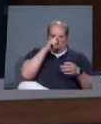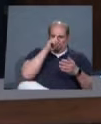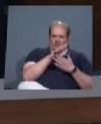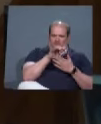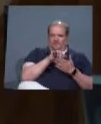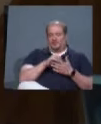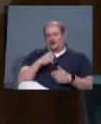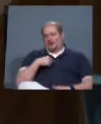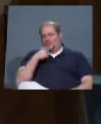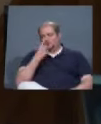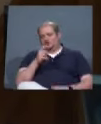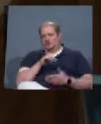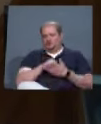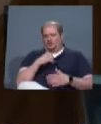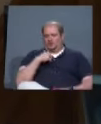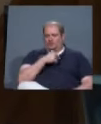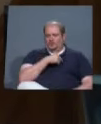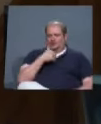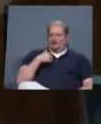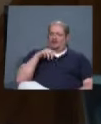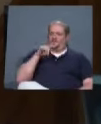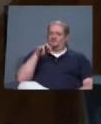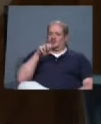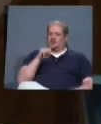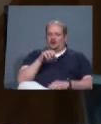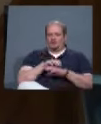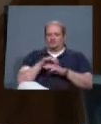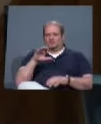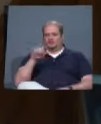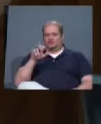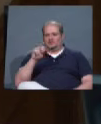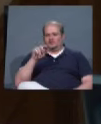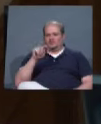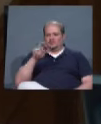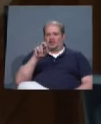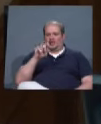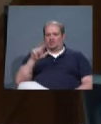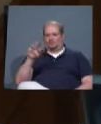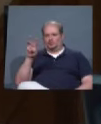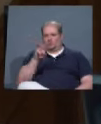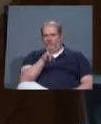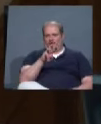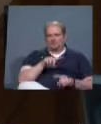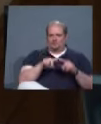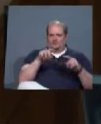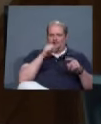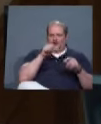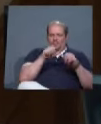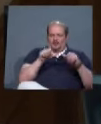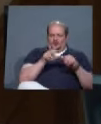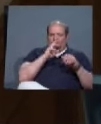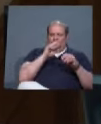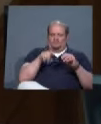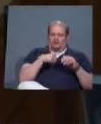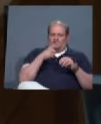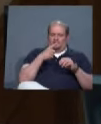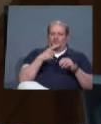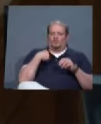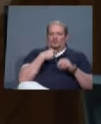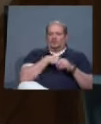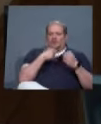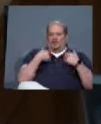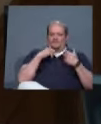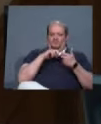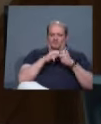Well, I will tell you that we've had tires out Cantrell, which is west, but I don't think it's the area you're talking about. Was it anybody? That's right. And we've